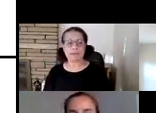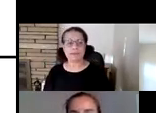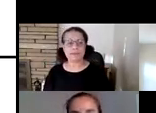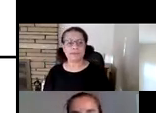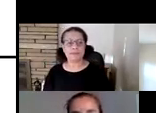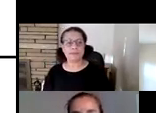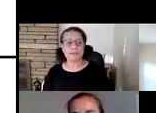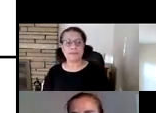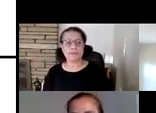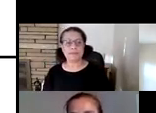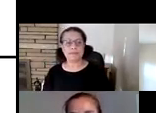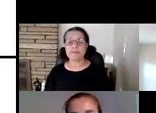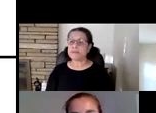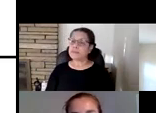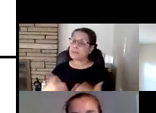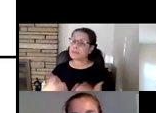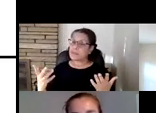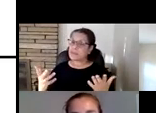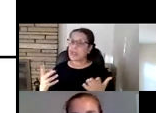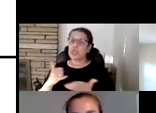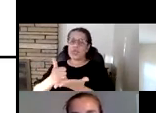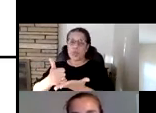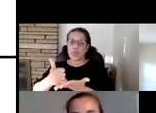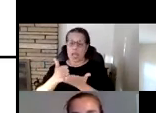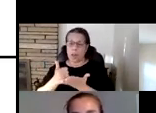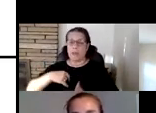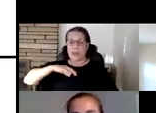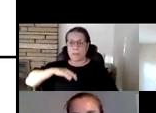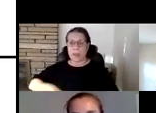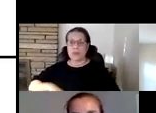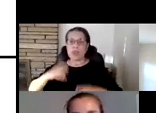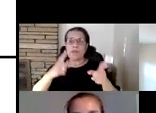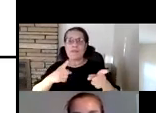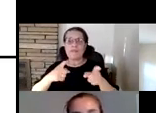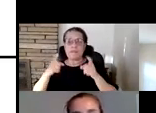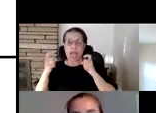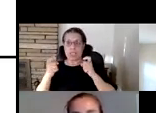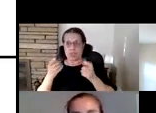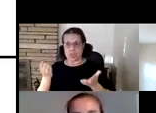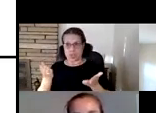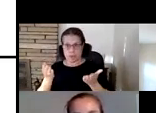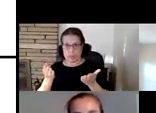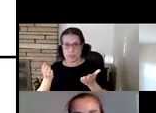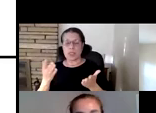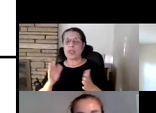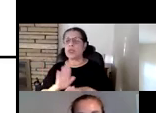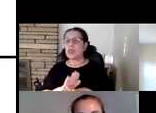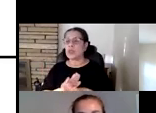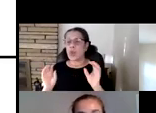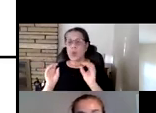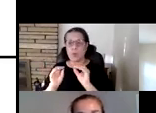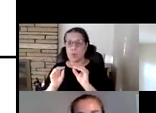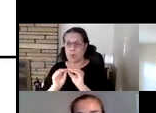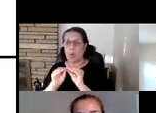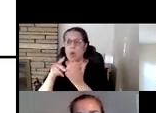So as Lindsay said, in order to fully achieve the benefits of speeding up our buses and light rail, we will be removing the ability for riders to